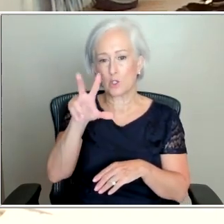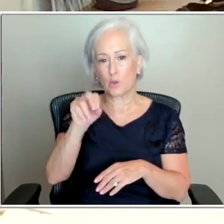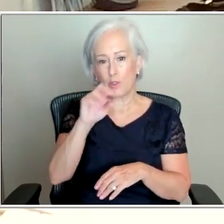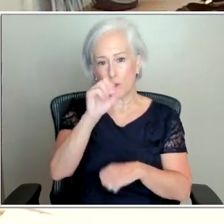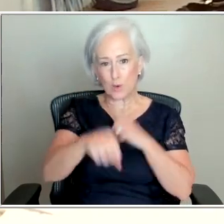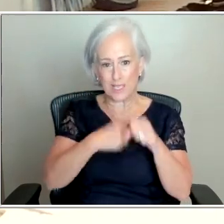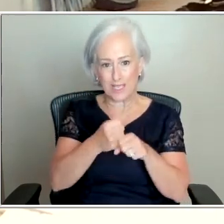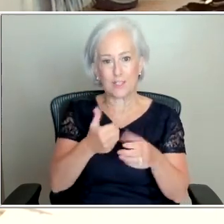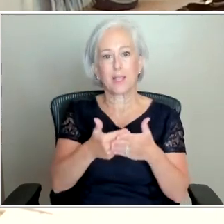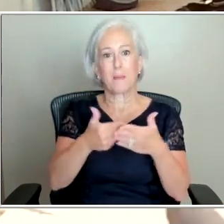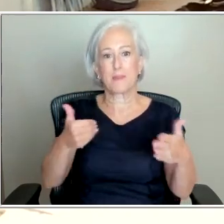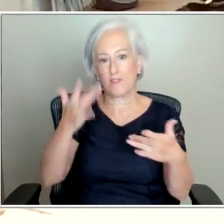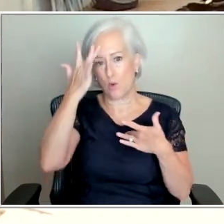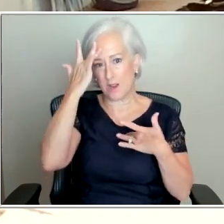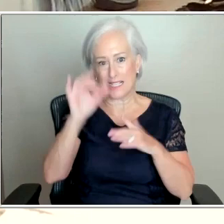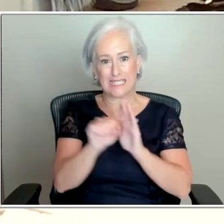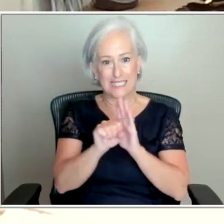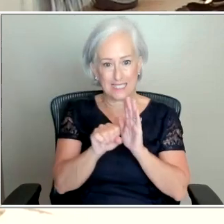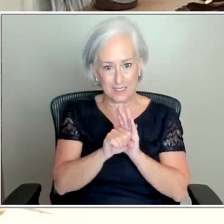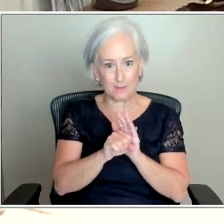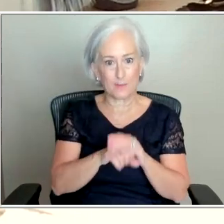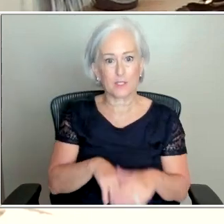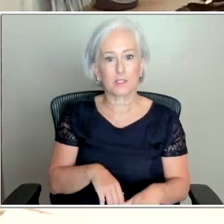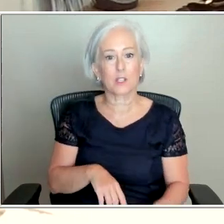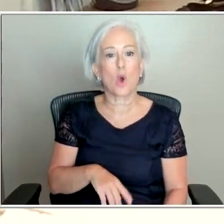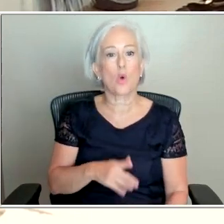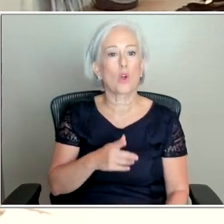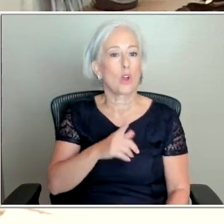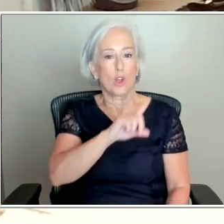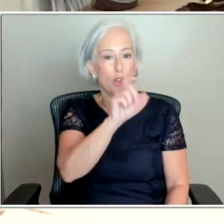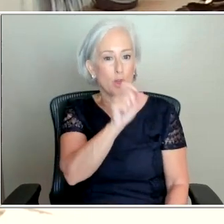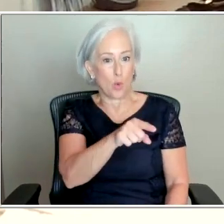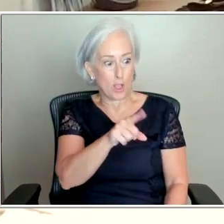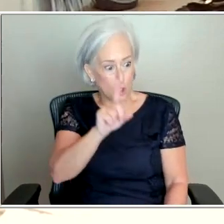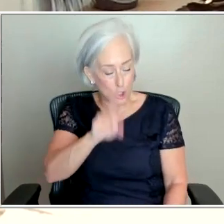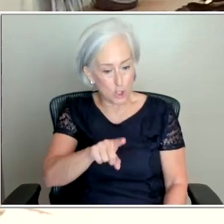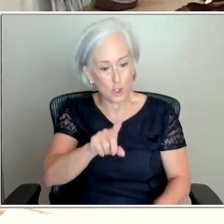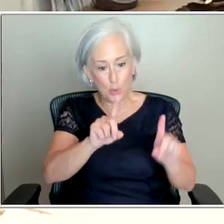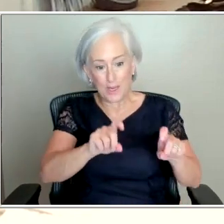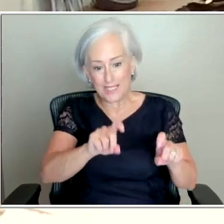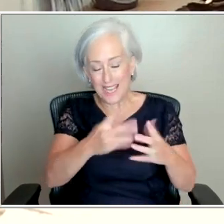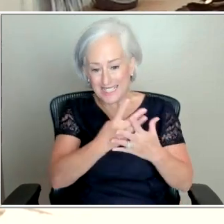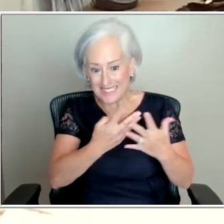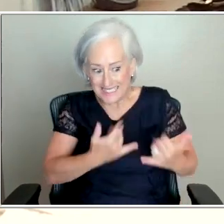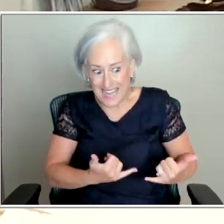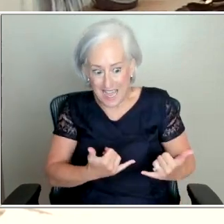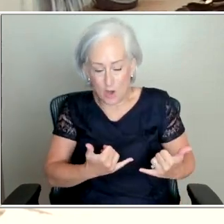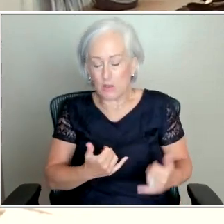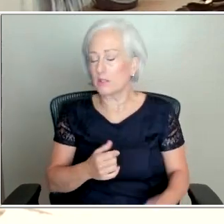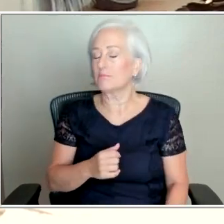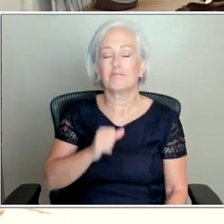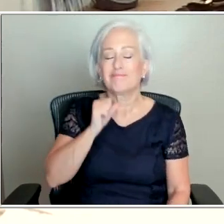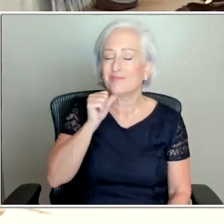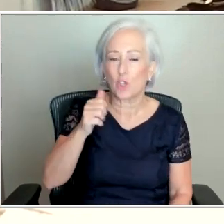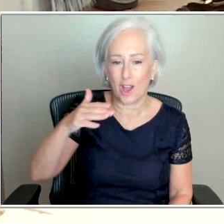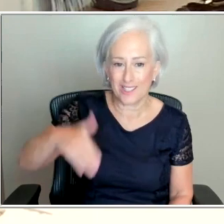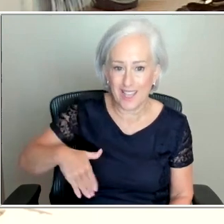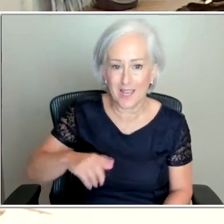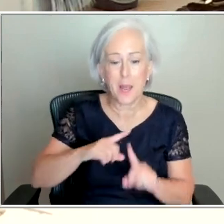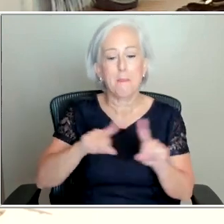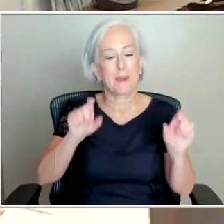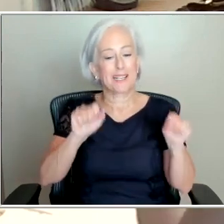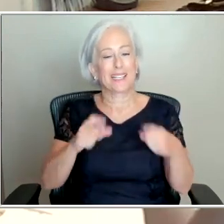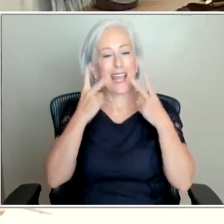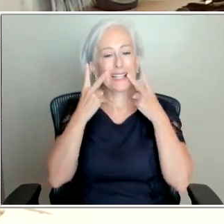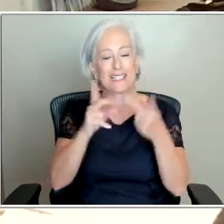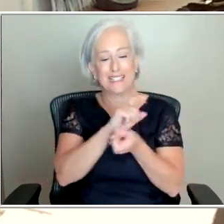the question of screening. Should we screen people for this now? And the answer is not yet, as I mentioned, but we can see these changes early. And that's